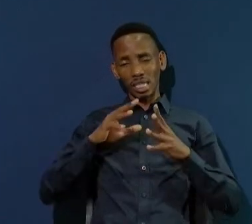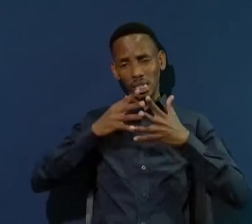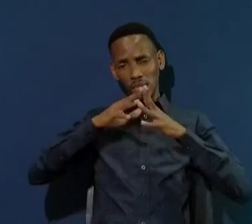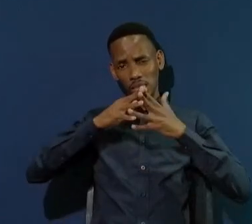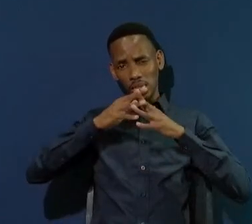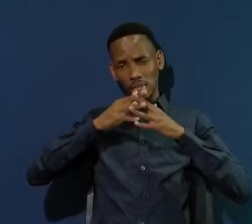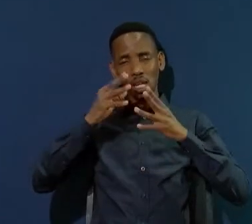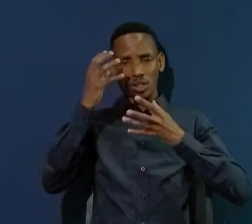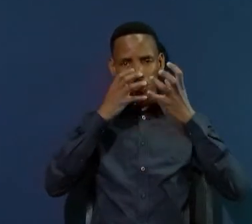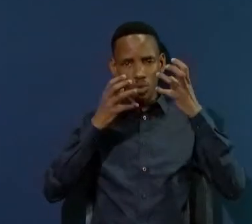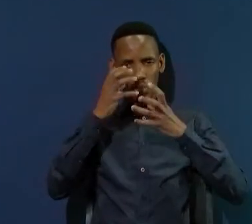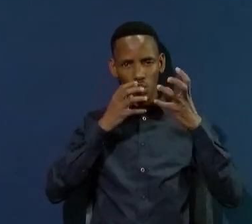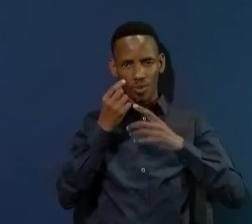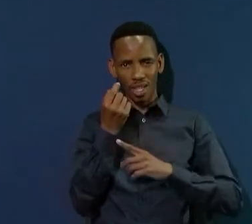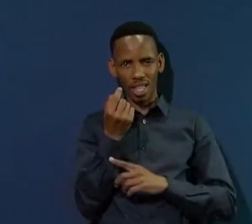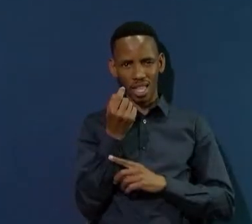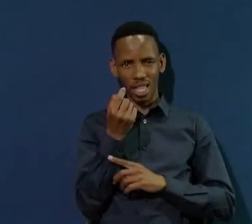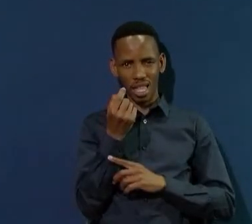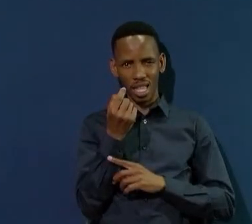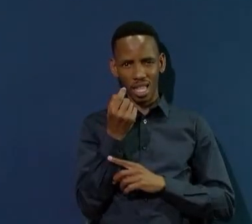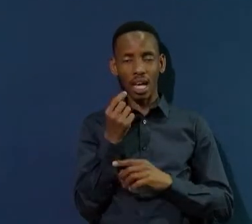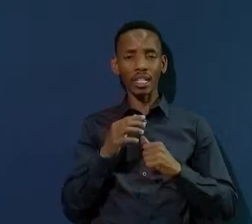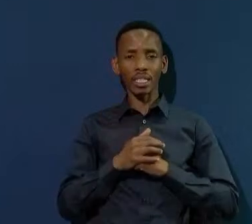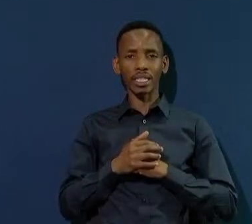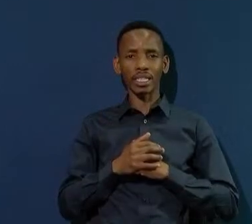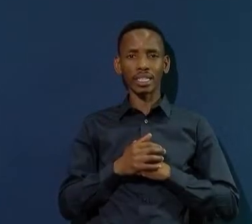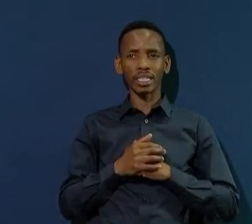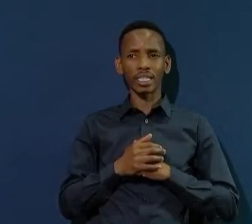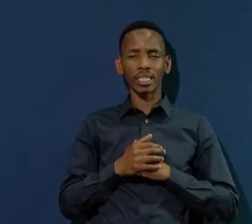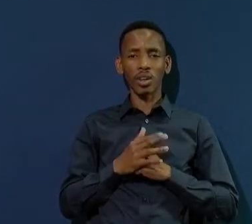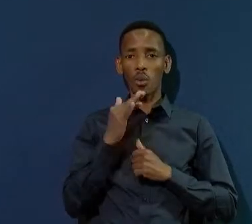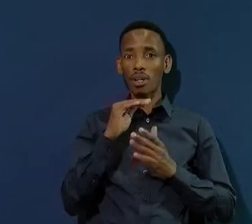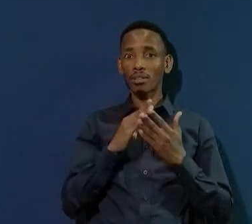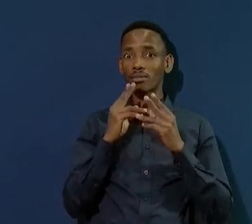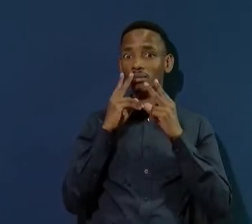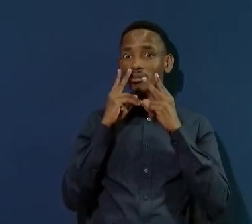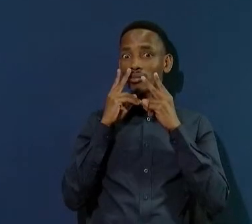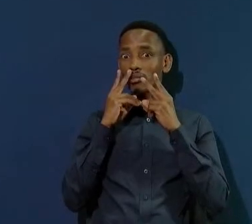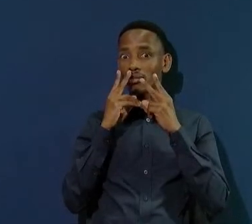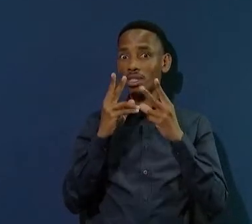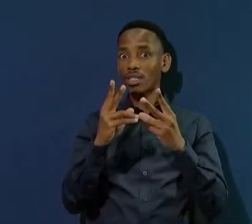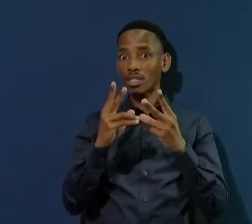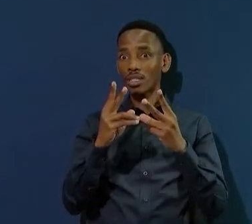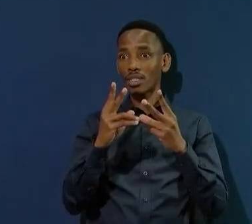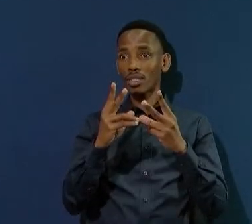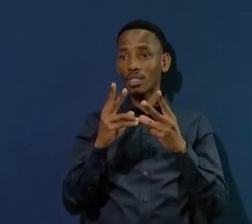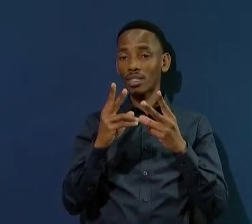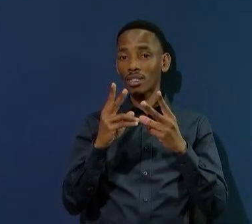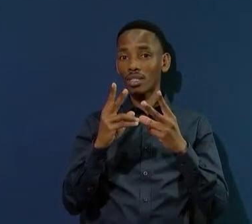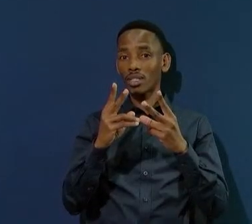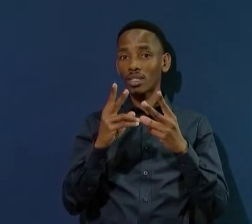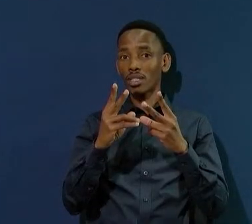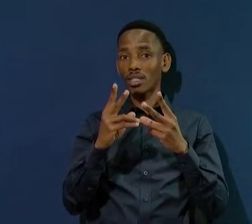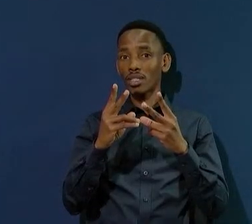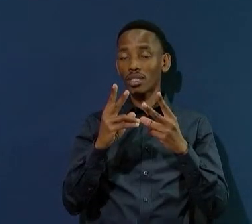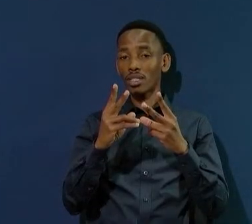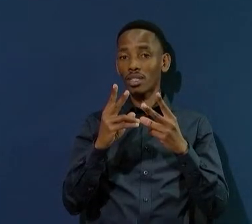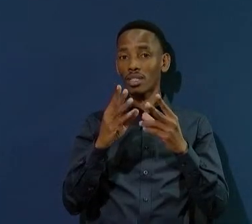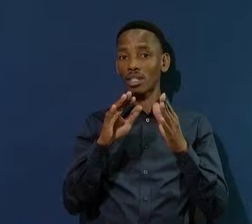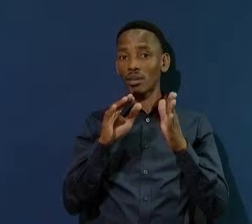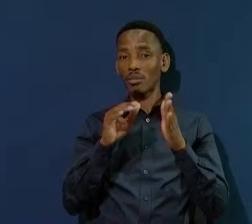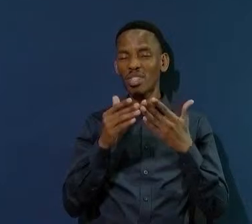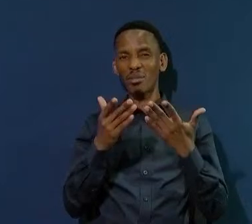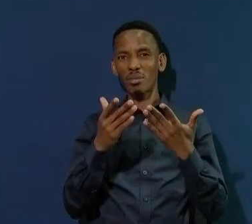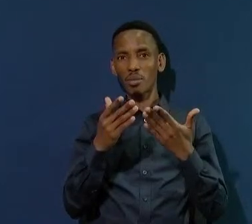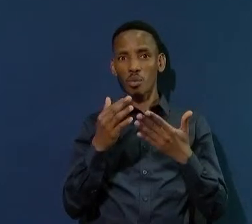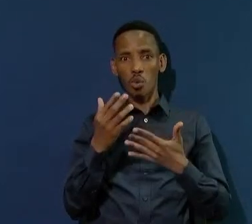the same mixed feelings as well. Though I can see, like I said, at a very surface level, what the argument might